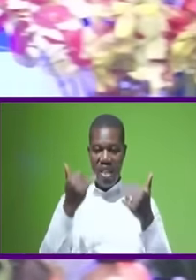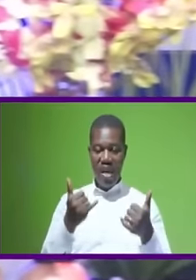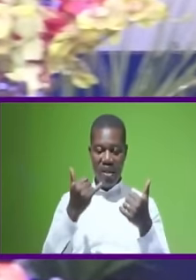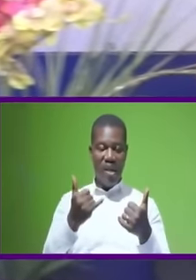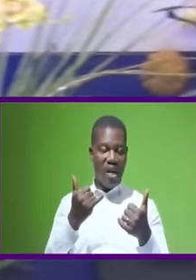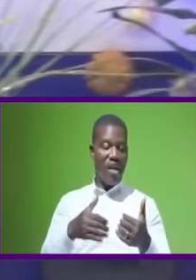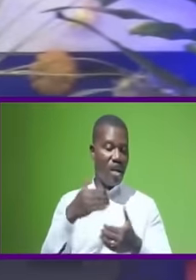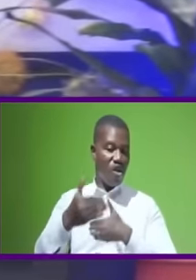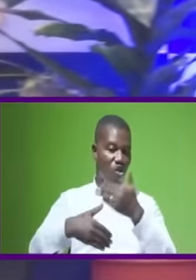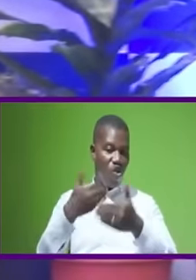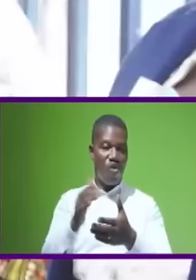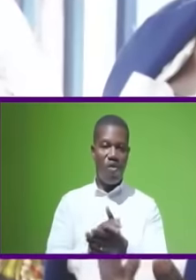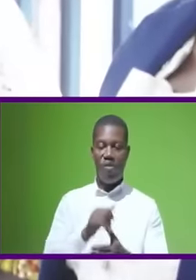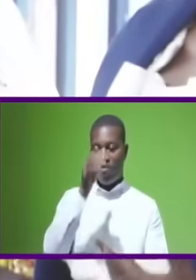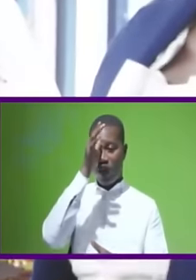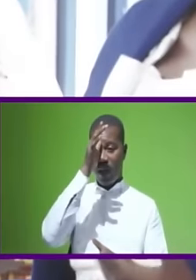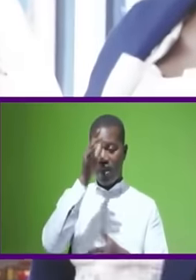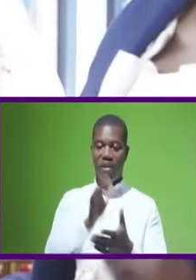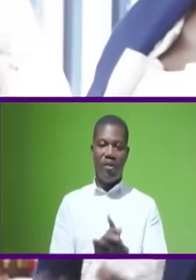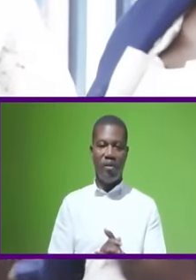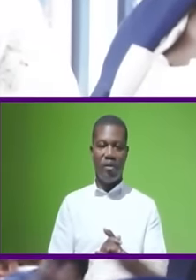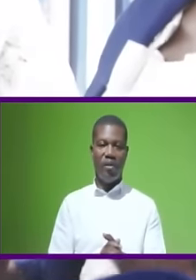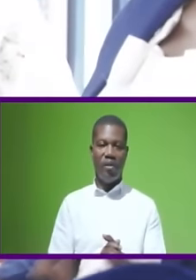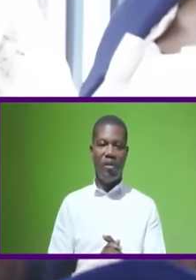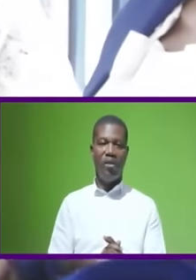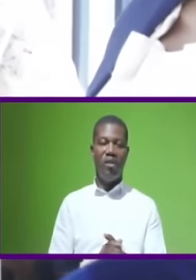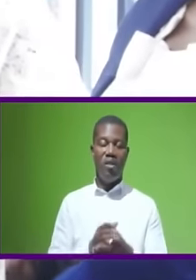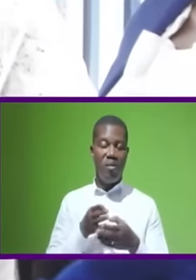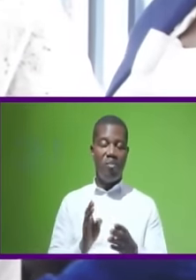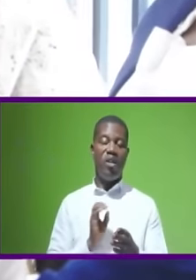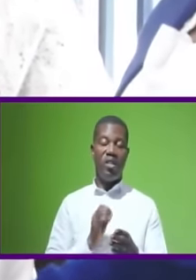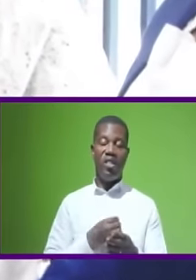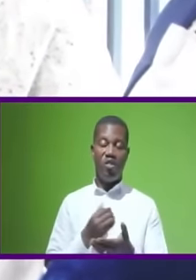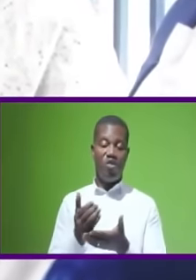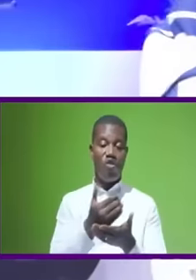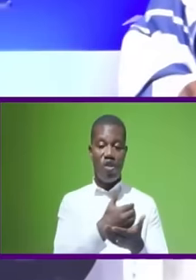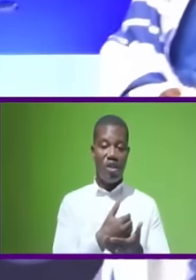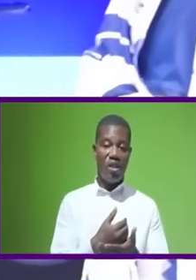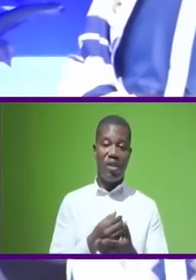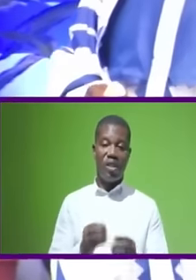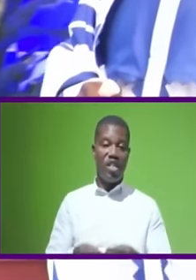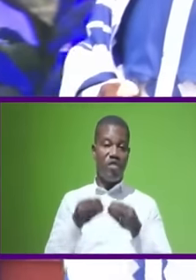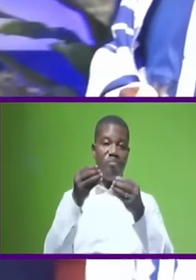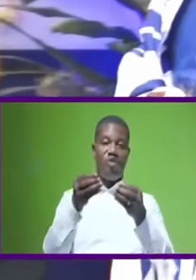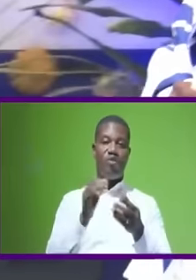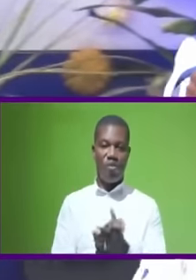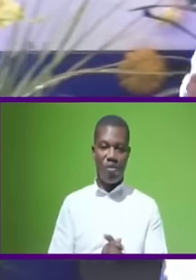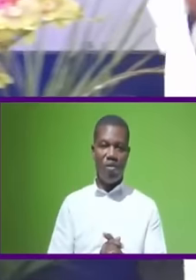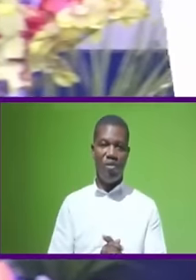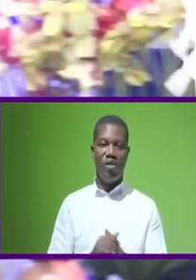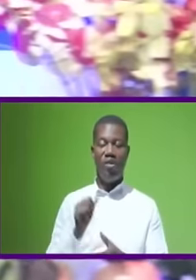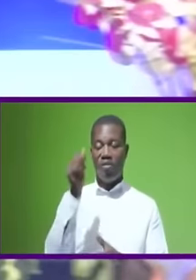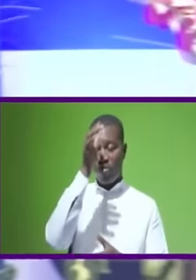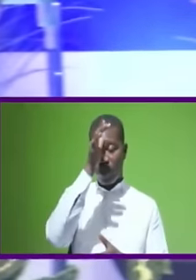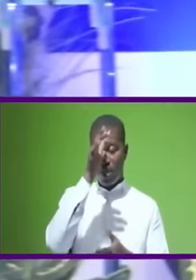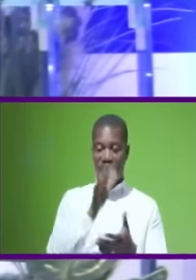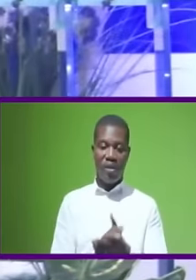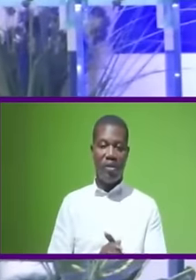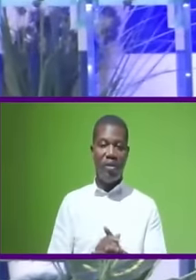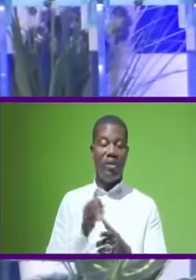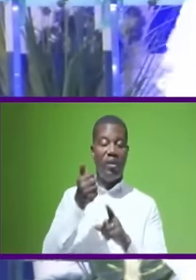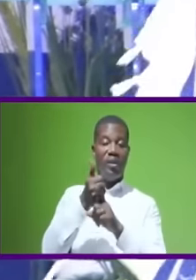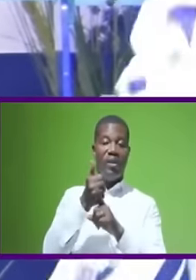Oh Jesus. Papa. Maya kwala senante ya de brown. Oh. Papa, yanya